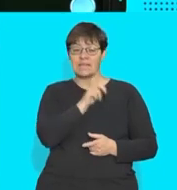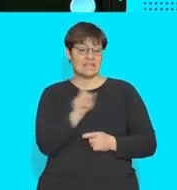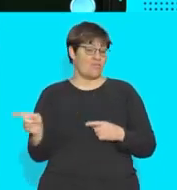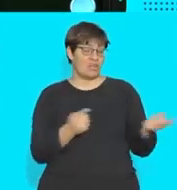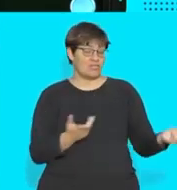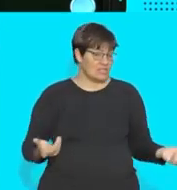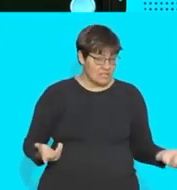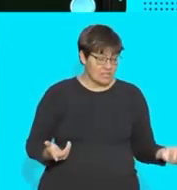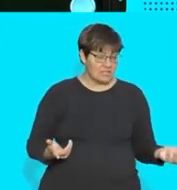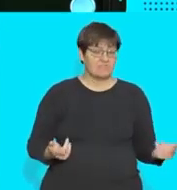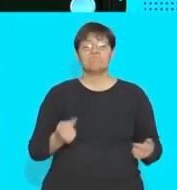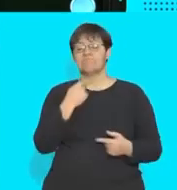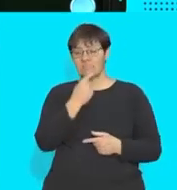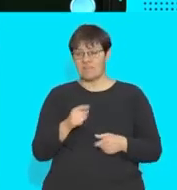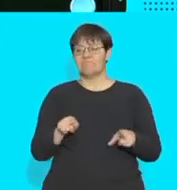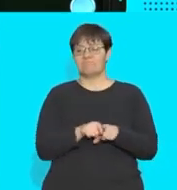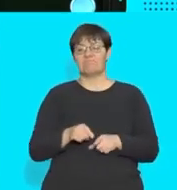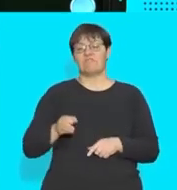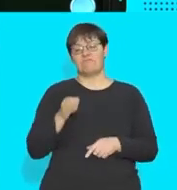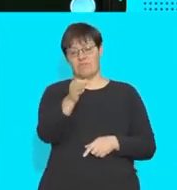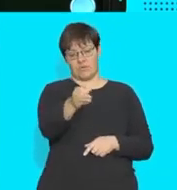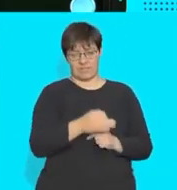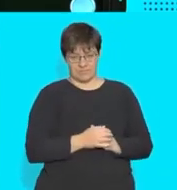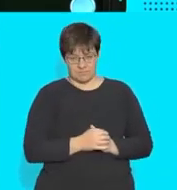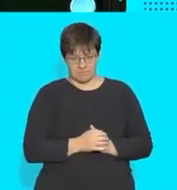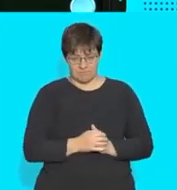direction, and we're going to assume it's going